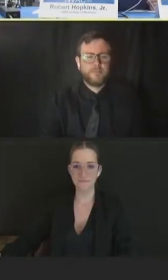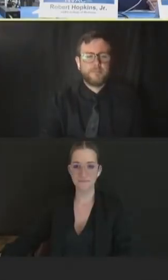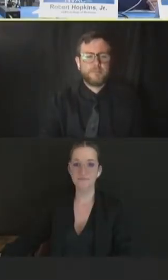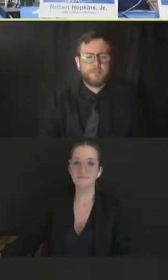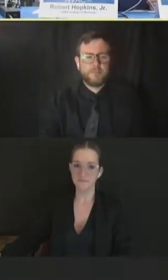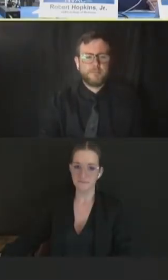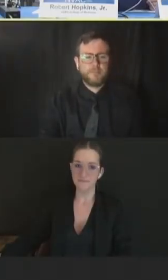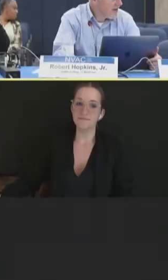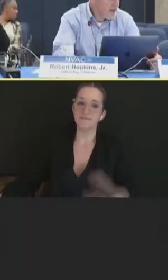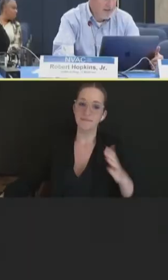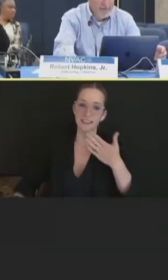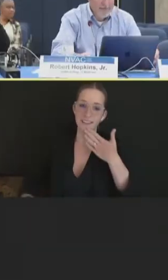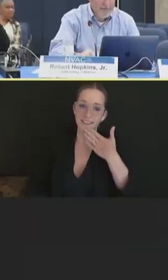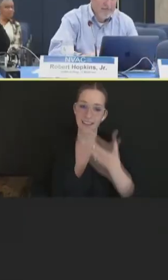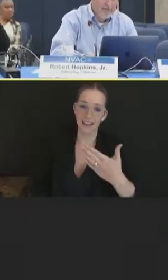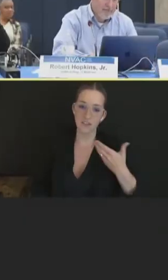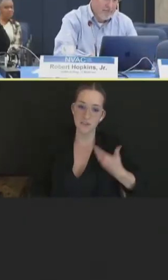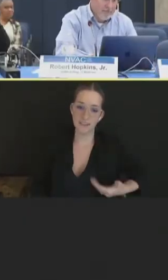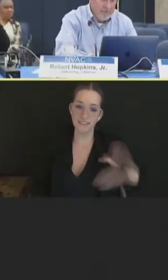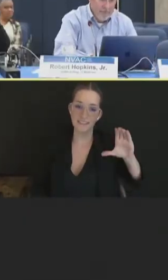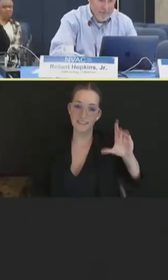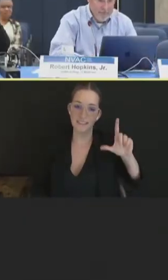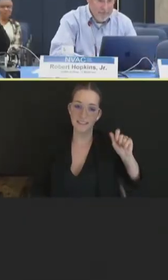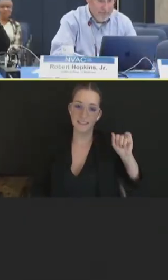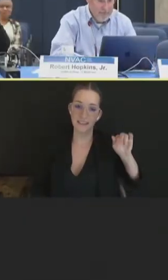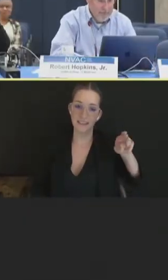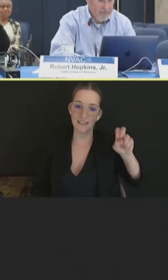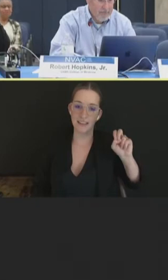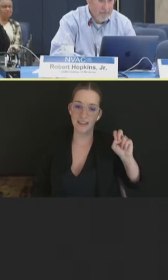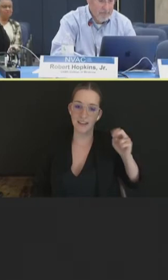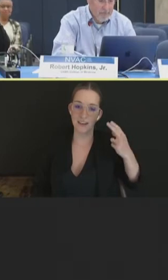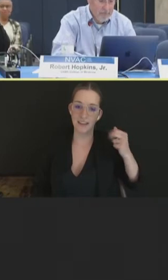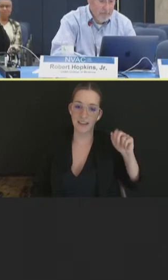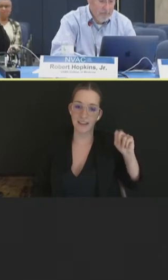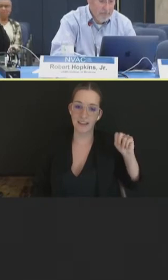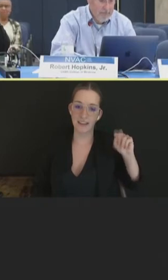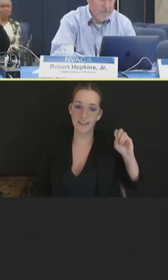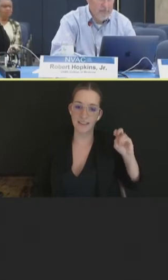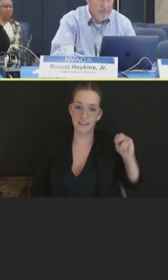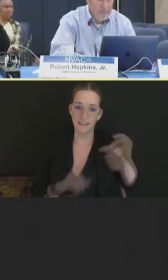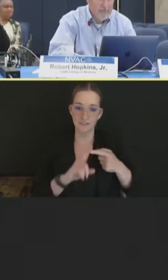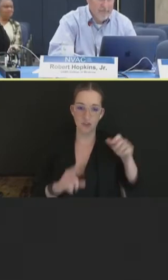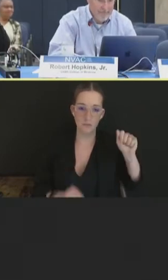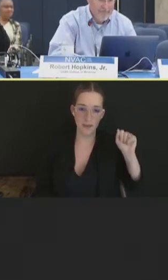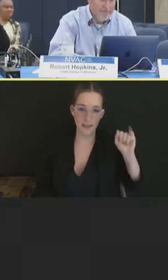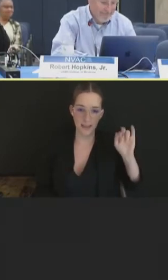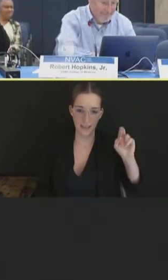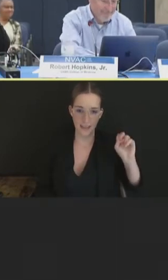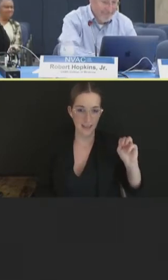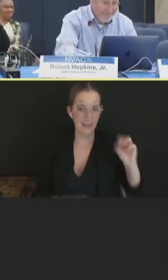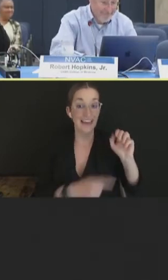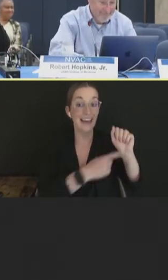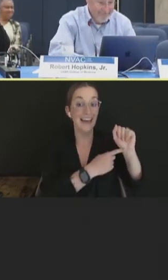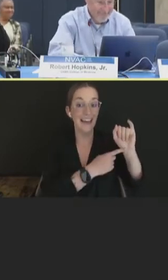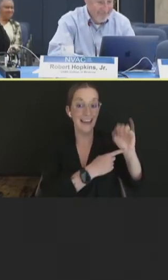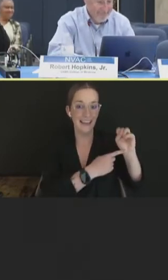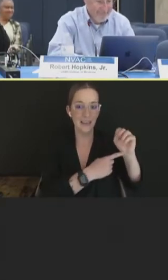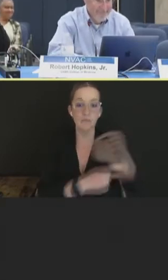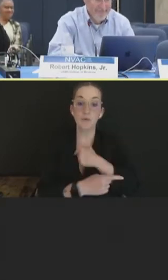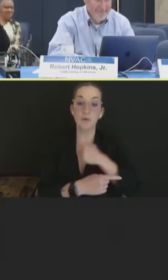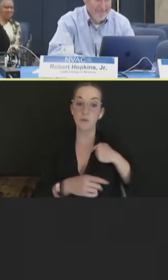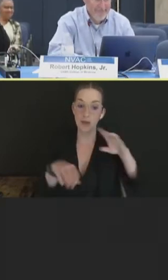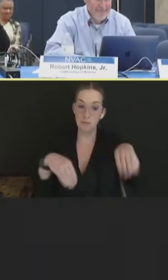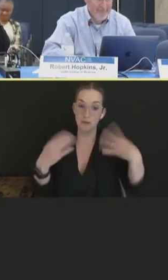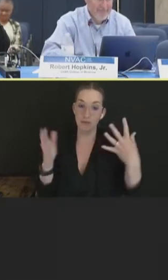Thank you. This is Claire Hannon from AIM. We provided an extensive written update for anyone who's interested, but I'll